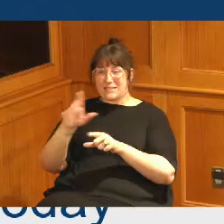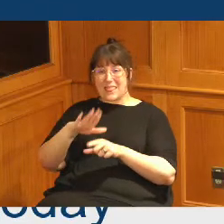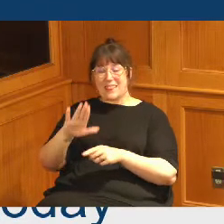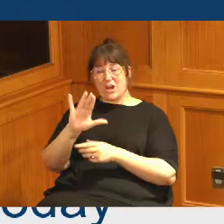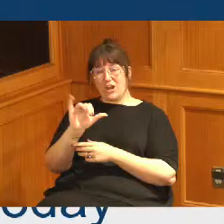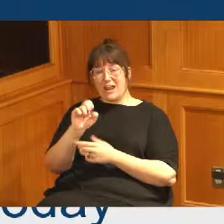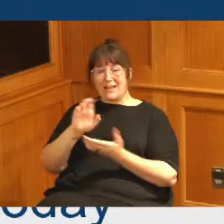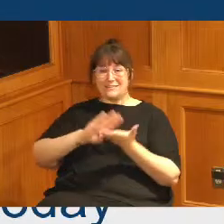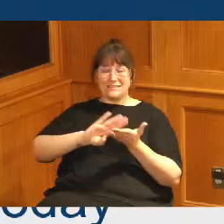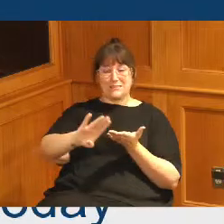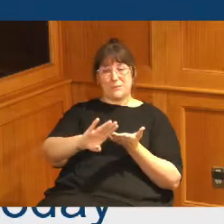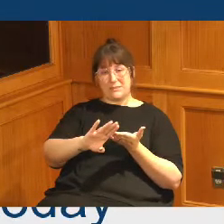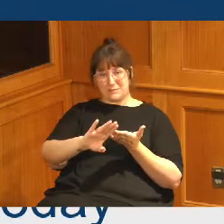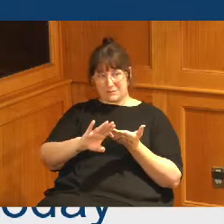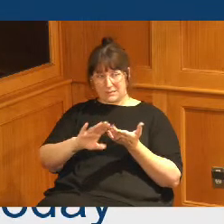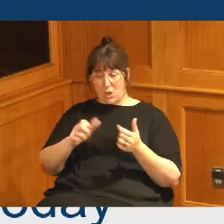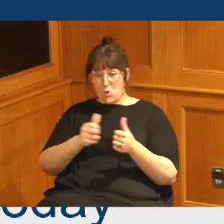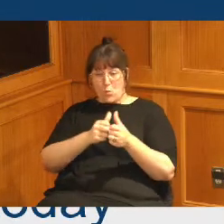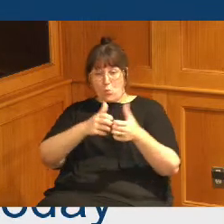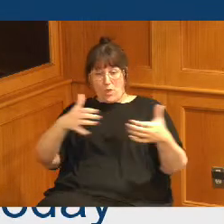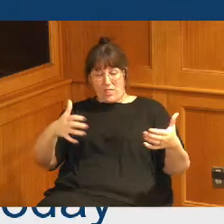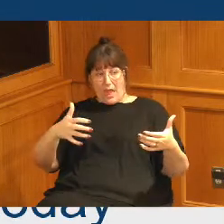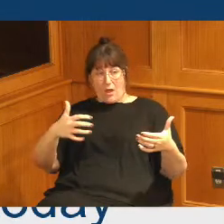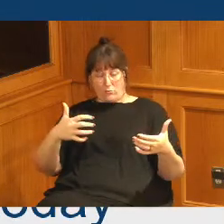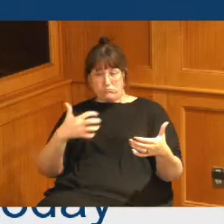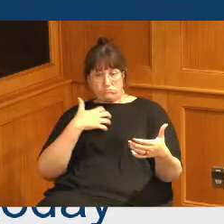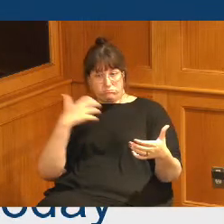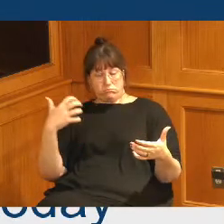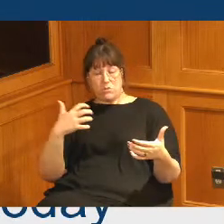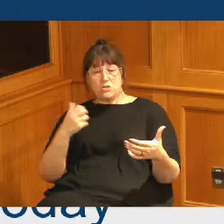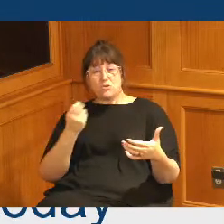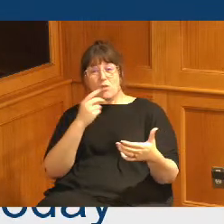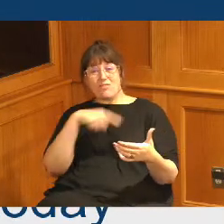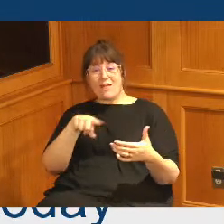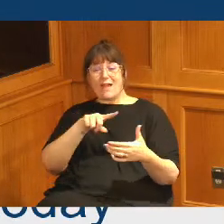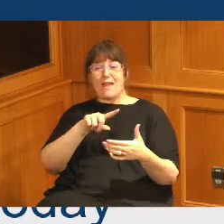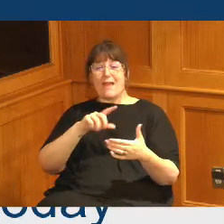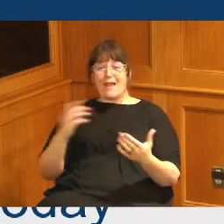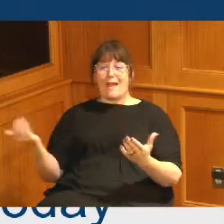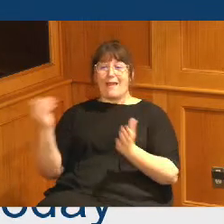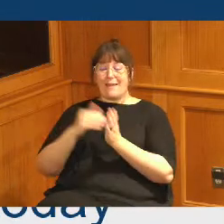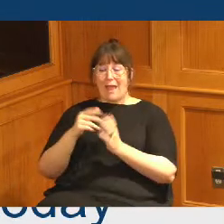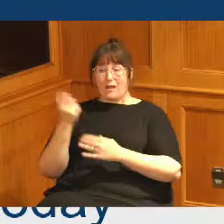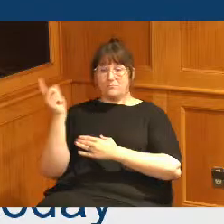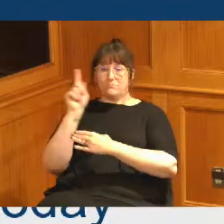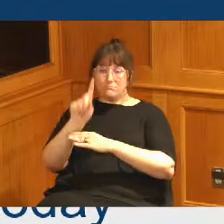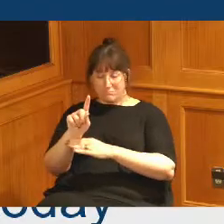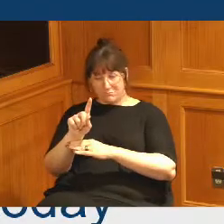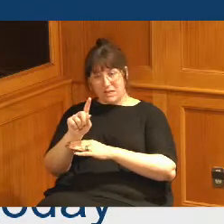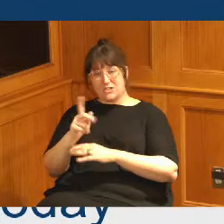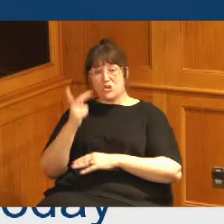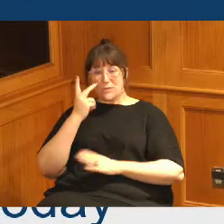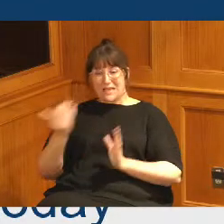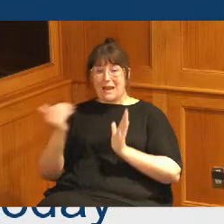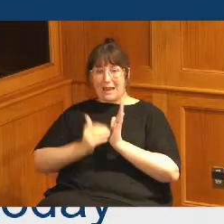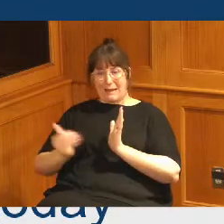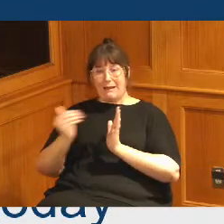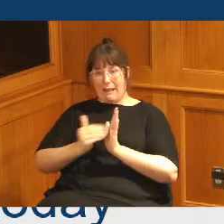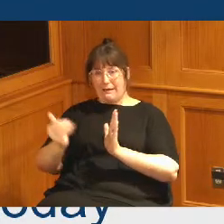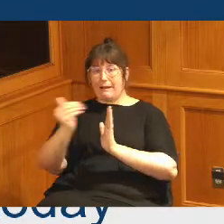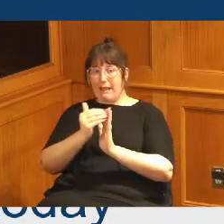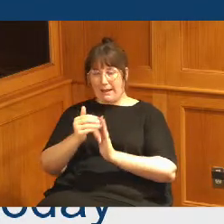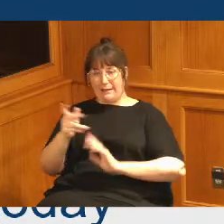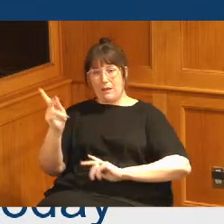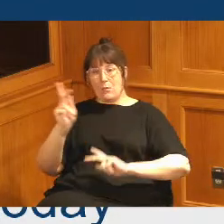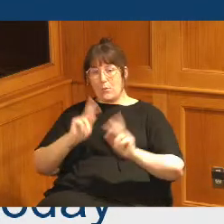many times without prejudice, and so they come back again. And so you see the system get clogged up over and over and over again with people filing stuff